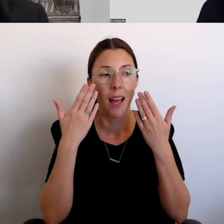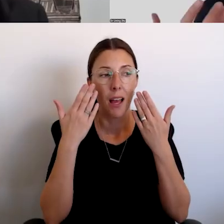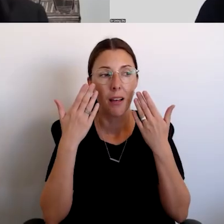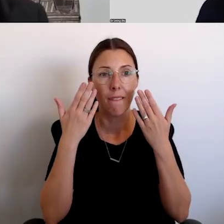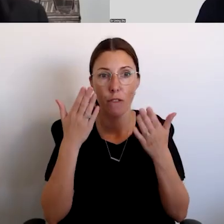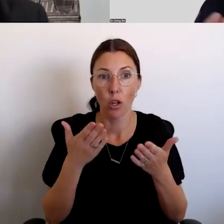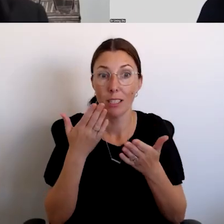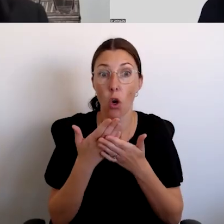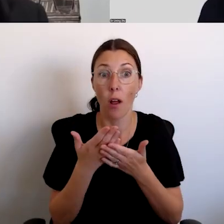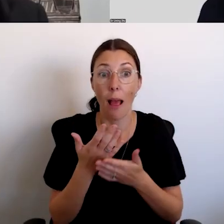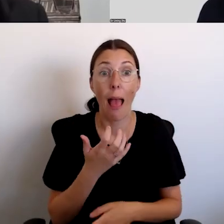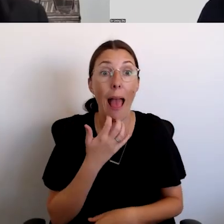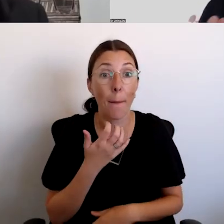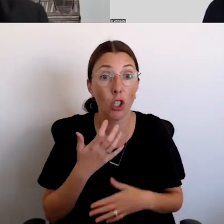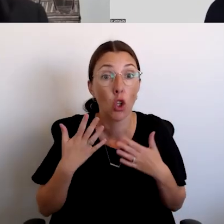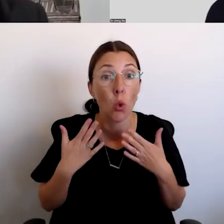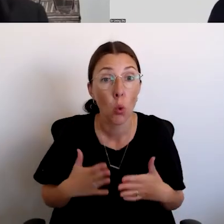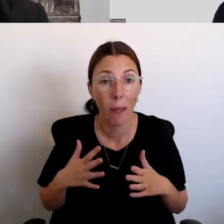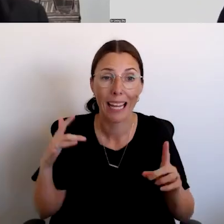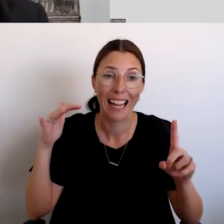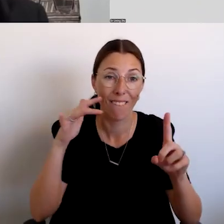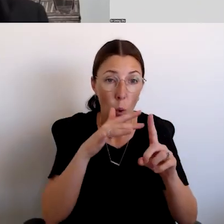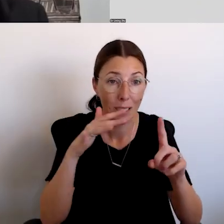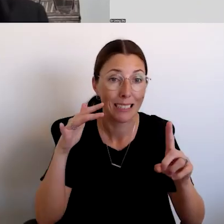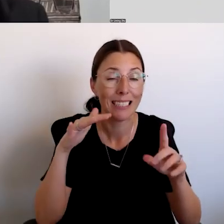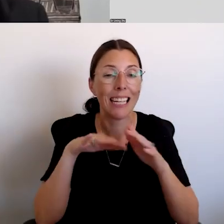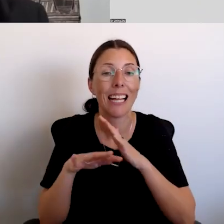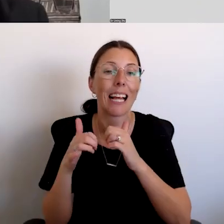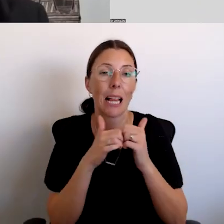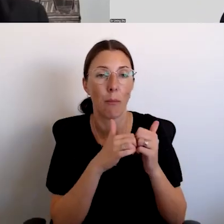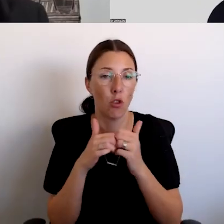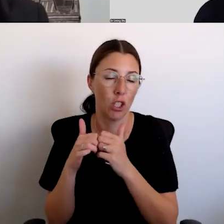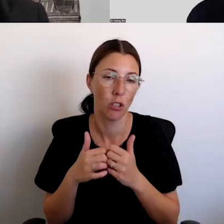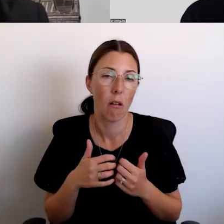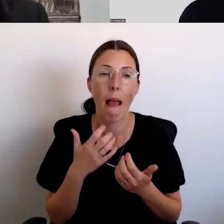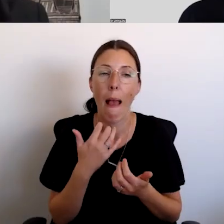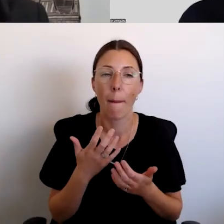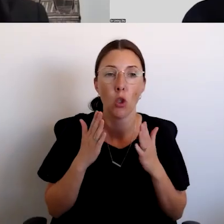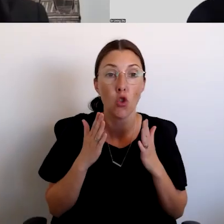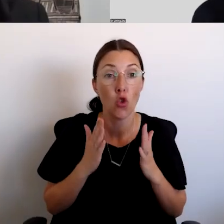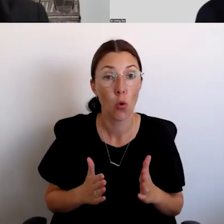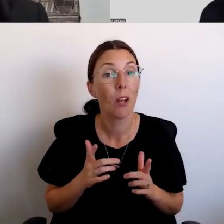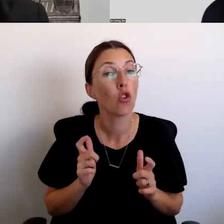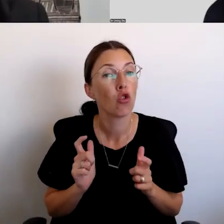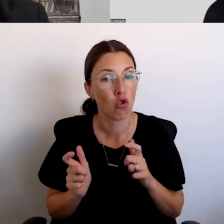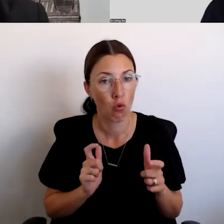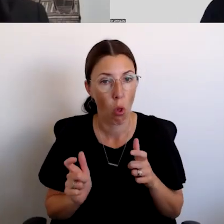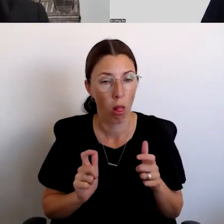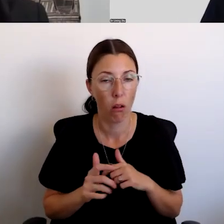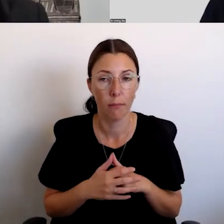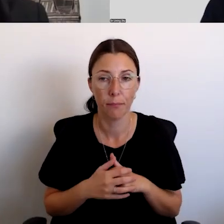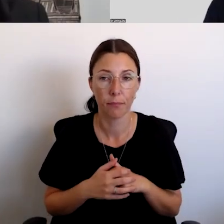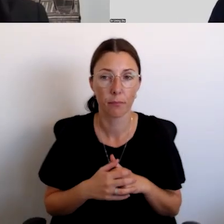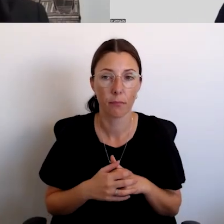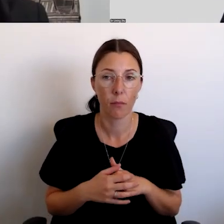in the collaboration, how much AI, human intellectual control agency is in that. And I think these days,